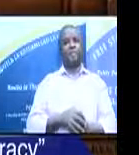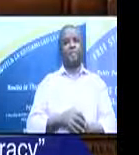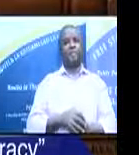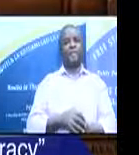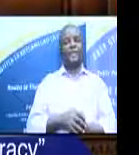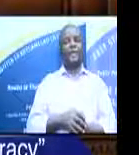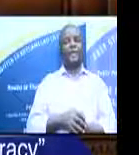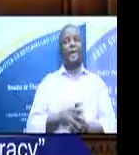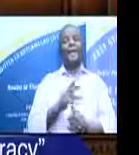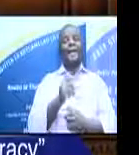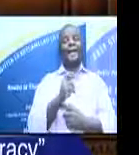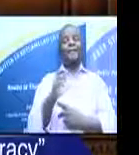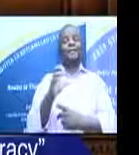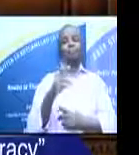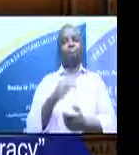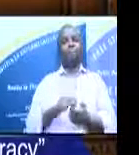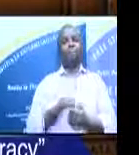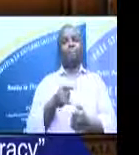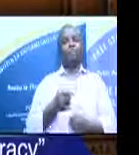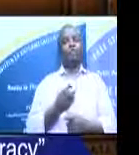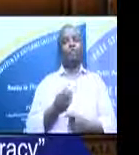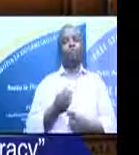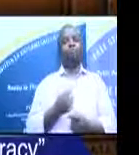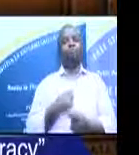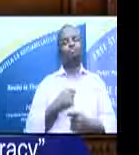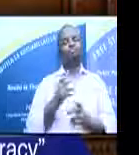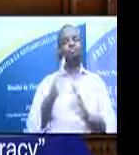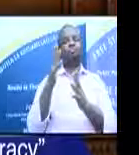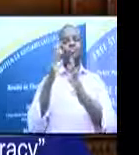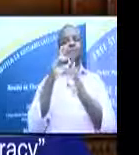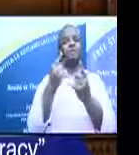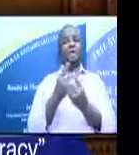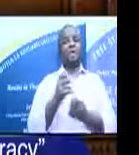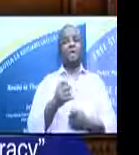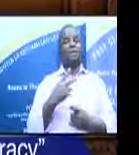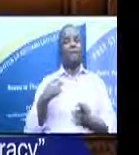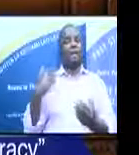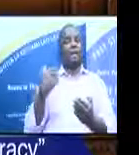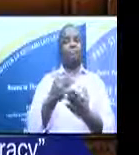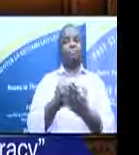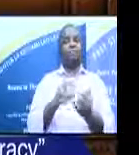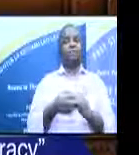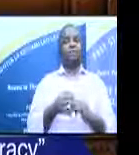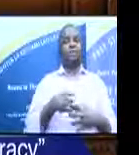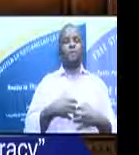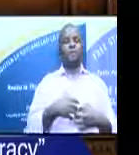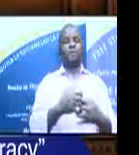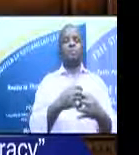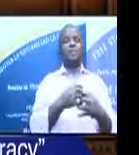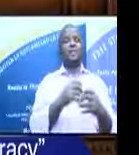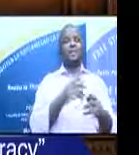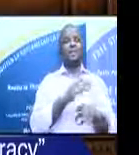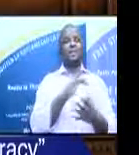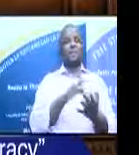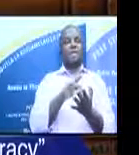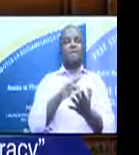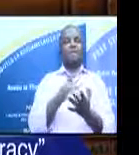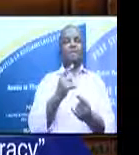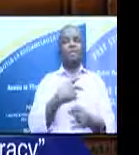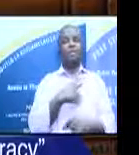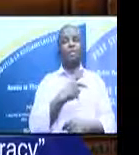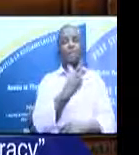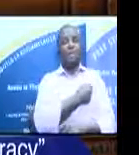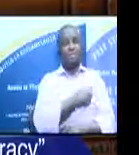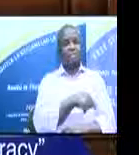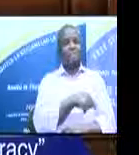We, as the African National Congress, applaud the department initiative to set up a pop-up vaccination site and suggest